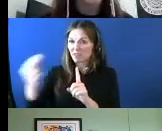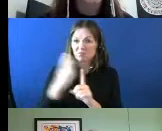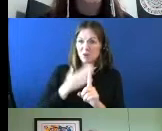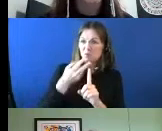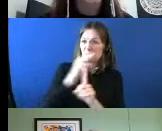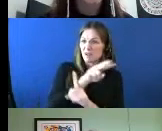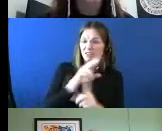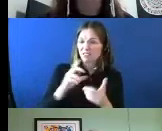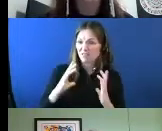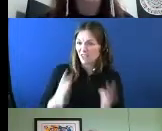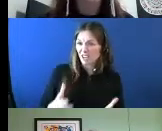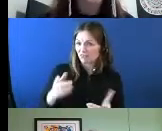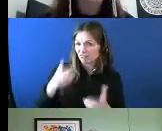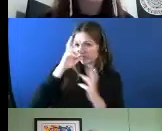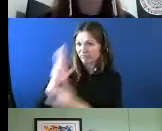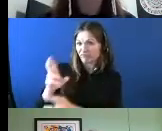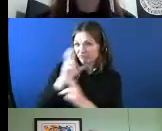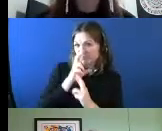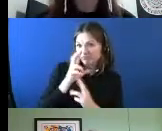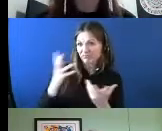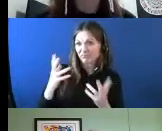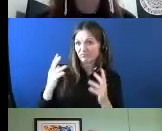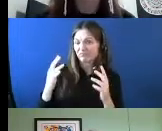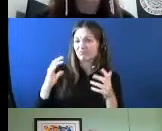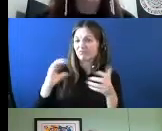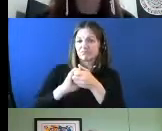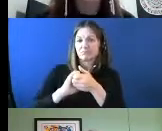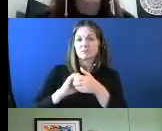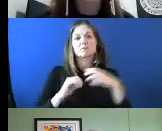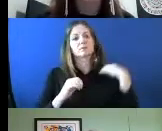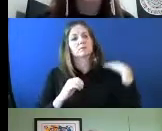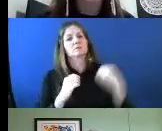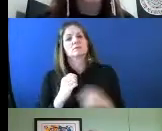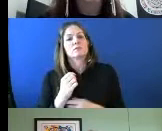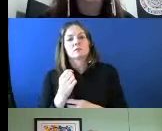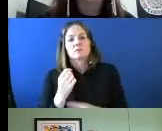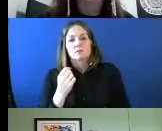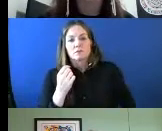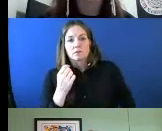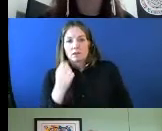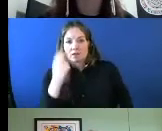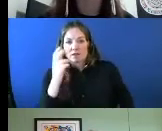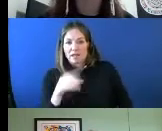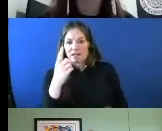a resource I really like called Towards Braiding. So that's just that link there. It's on